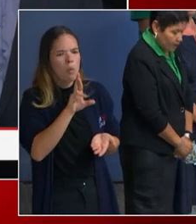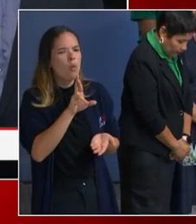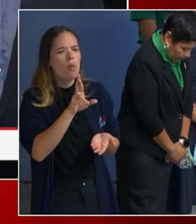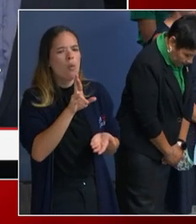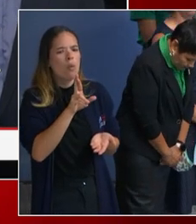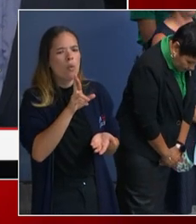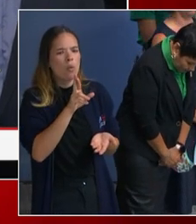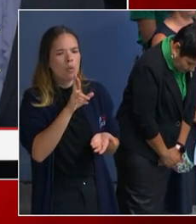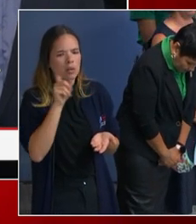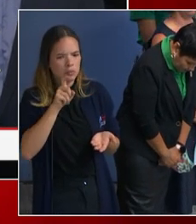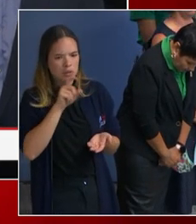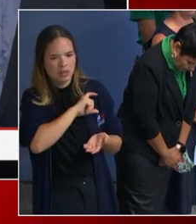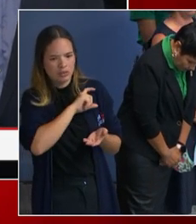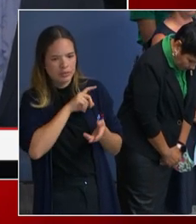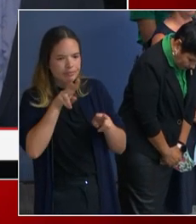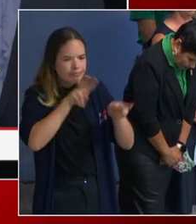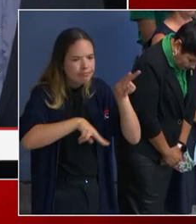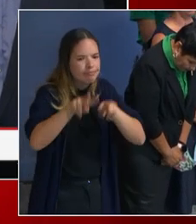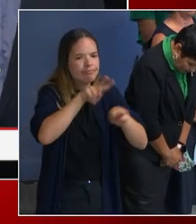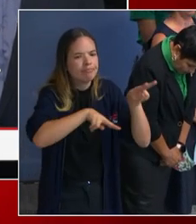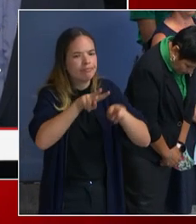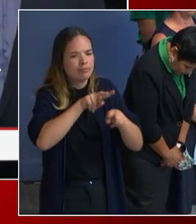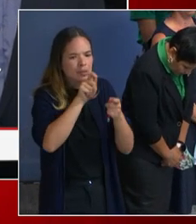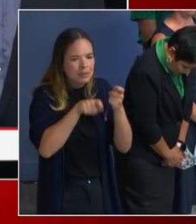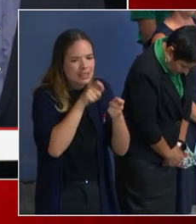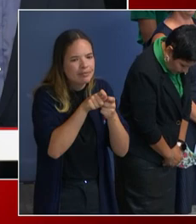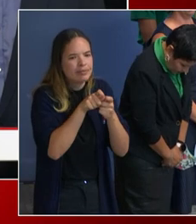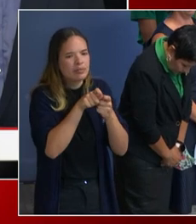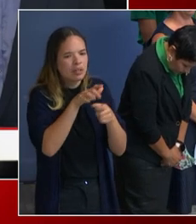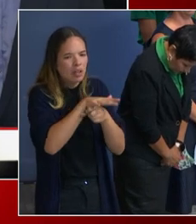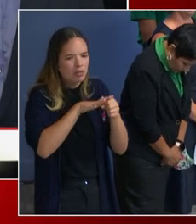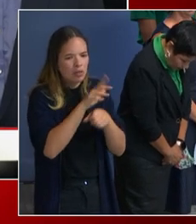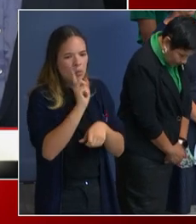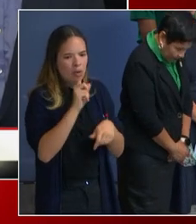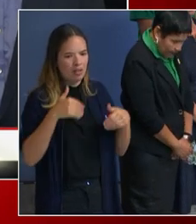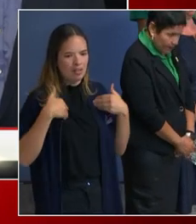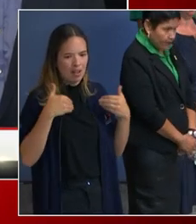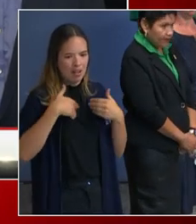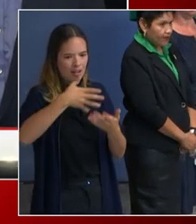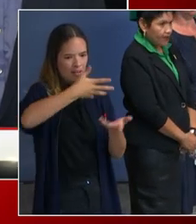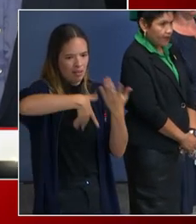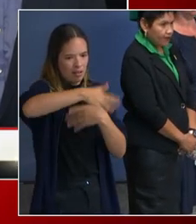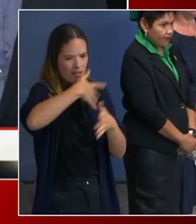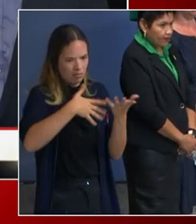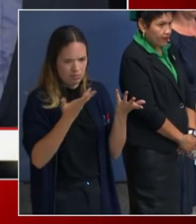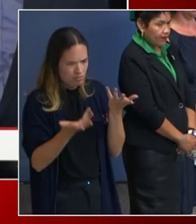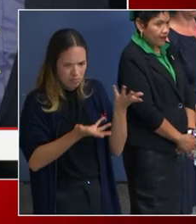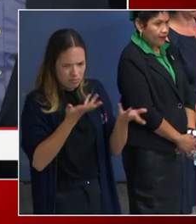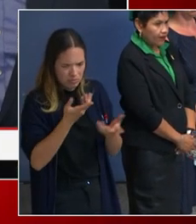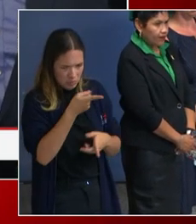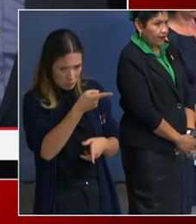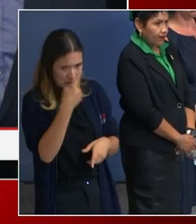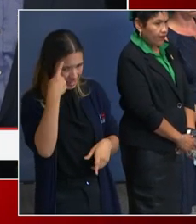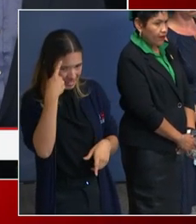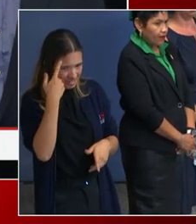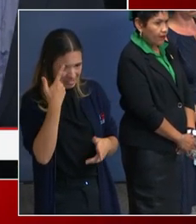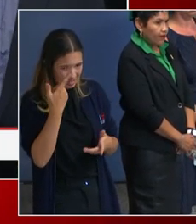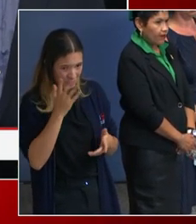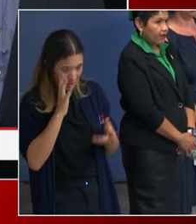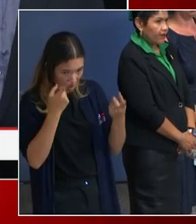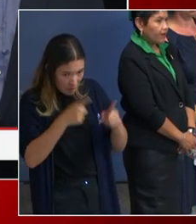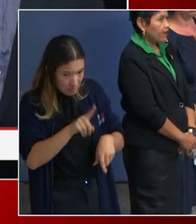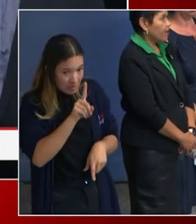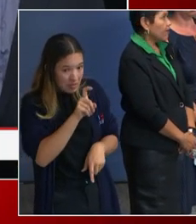hang out? If it's a case of patrolling those areas, do you think that that's a viable solution when police, we know the numbers are strapped in the District of